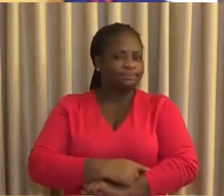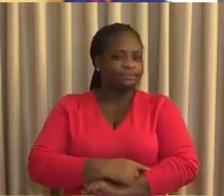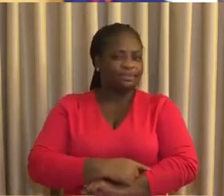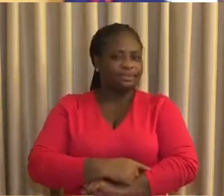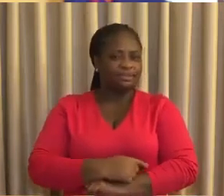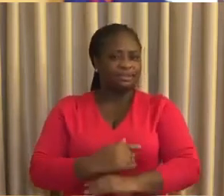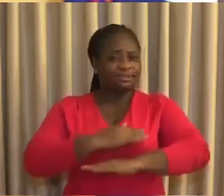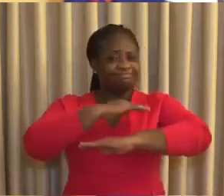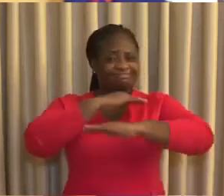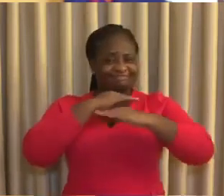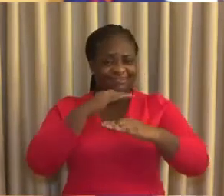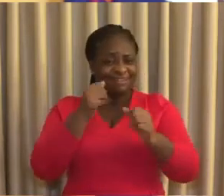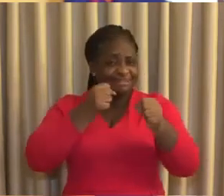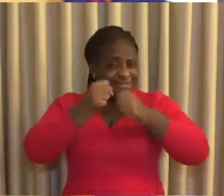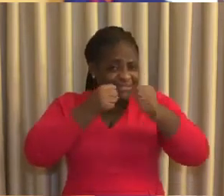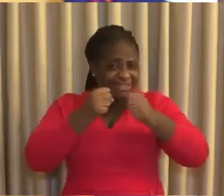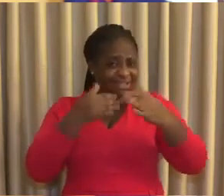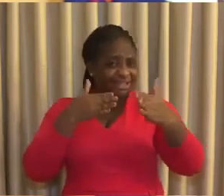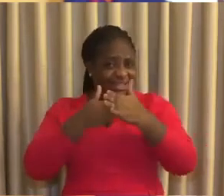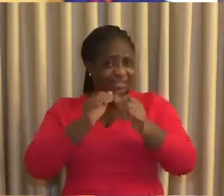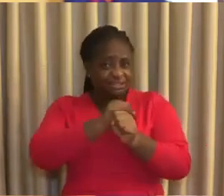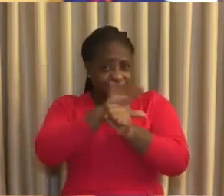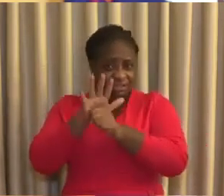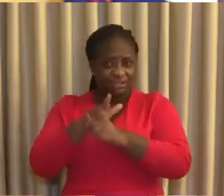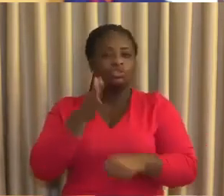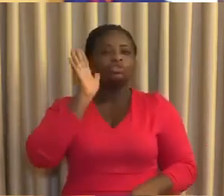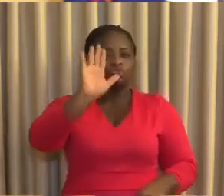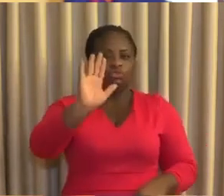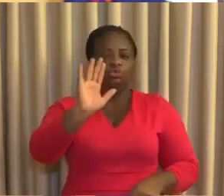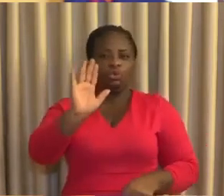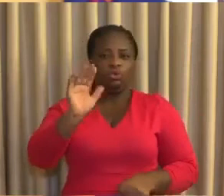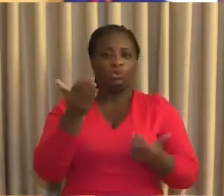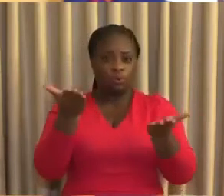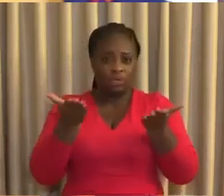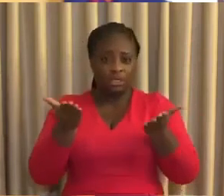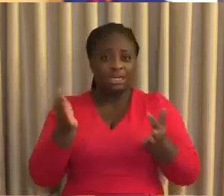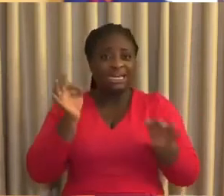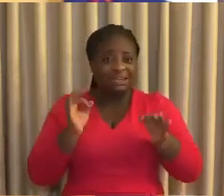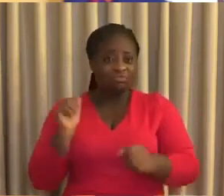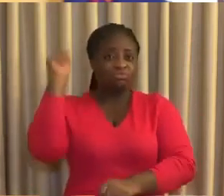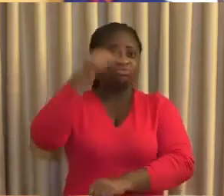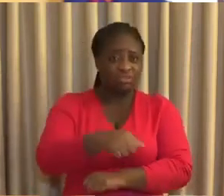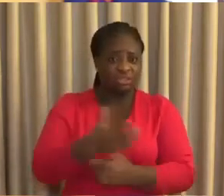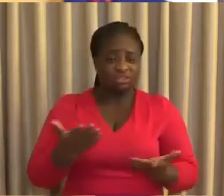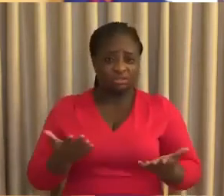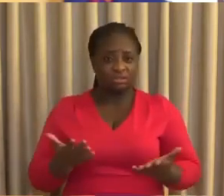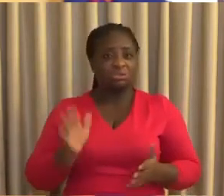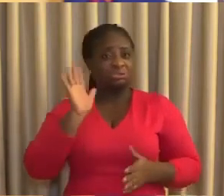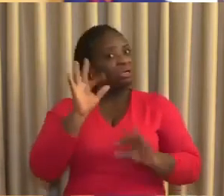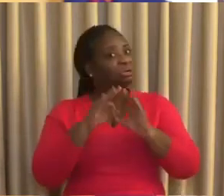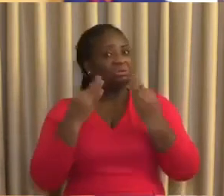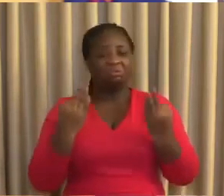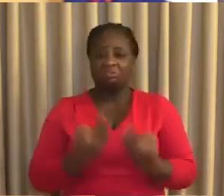coronavirus is your front door. If you cross it, you and your family will likely be